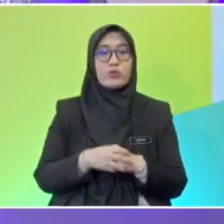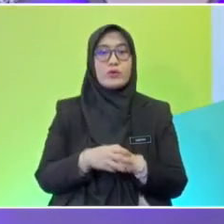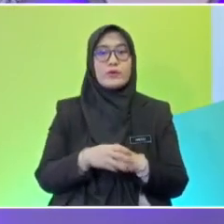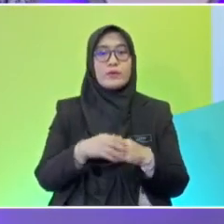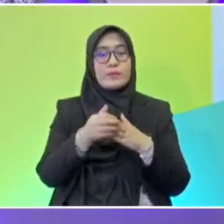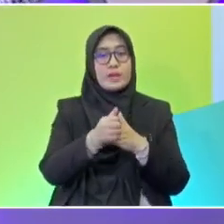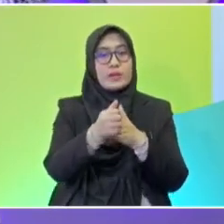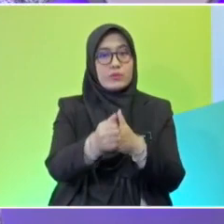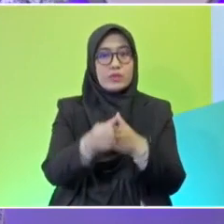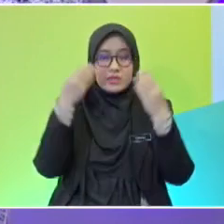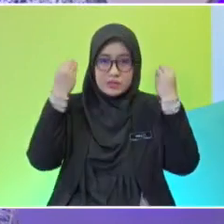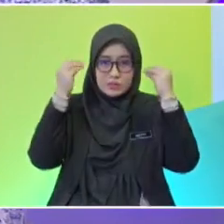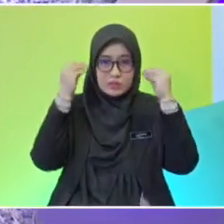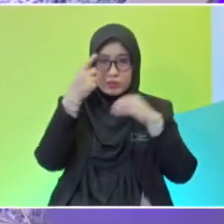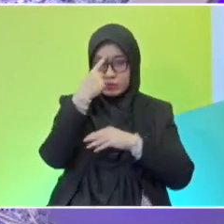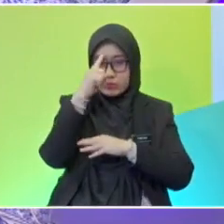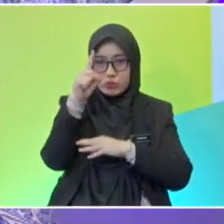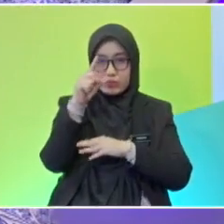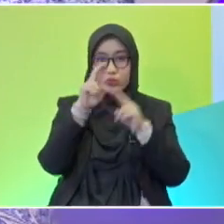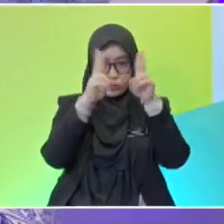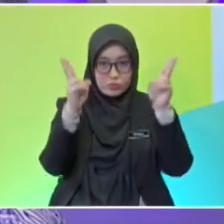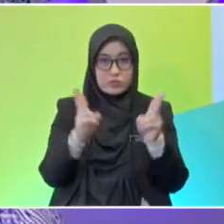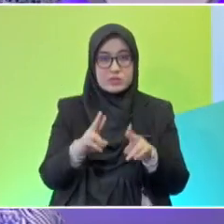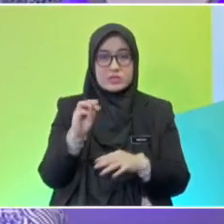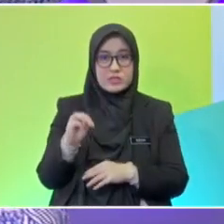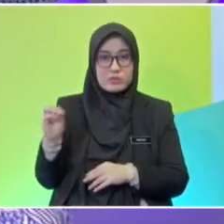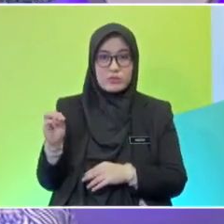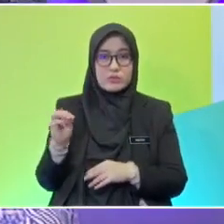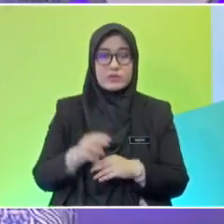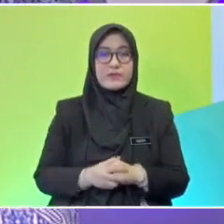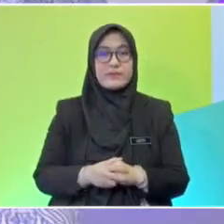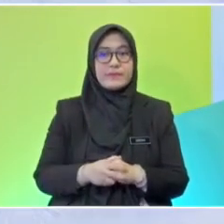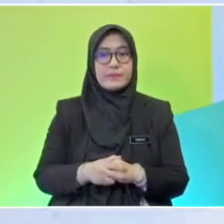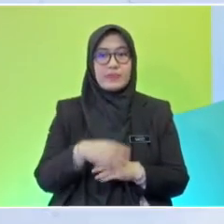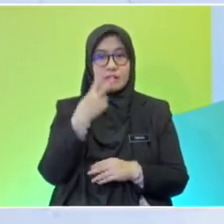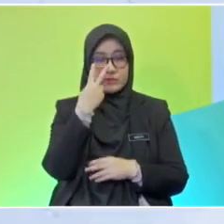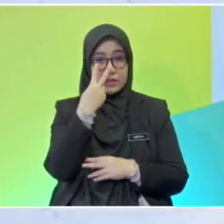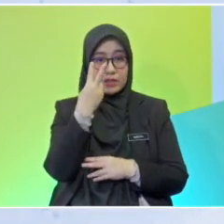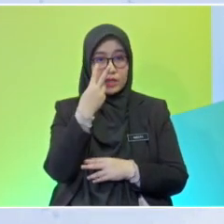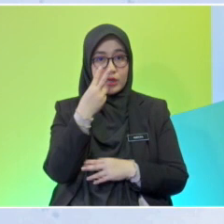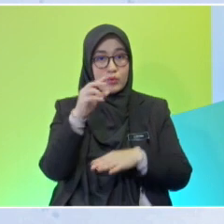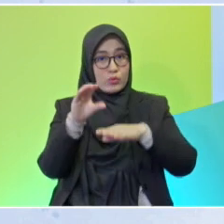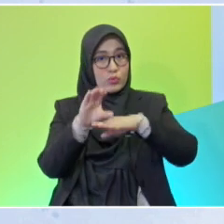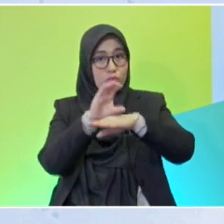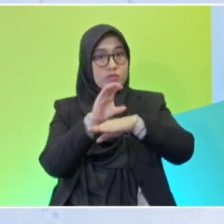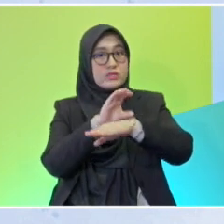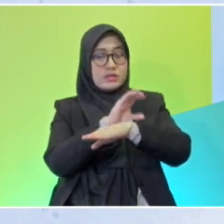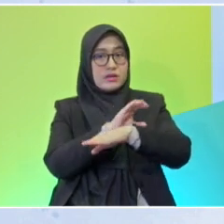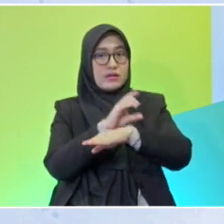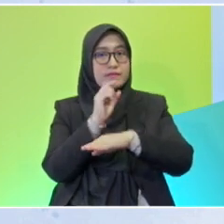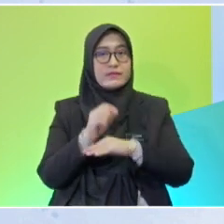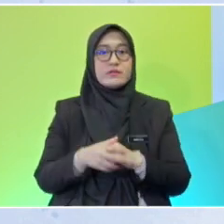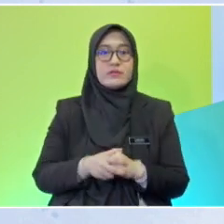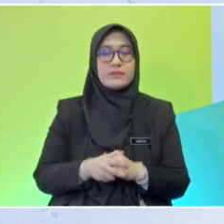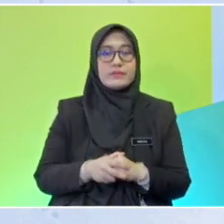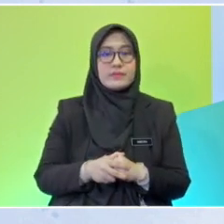the CEFR. So I have put here the graph. So for pupils in the primary school level, they are